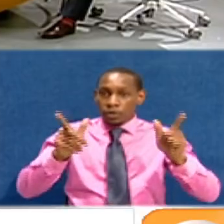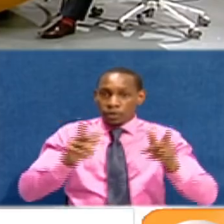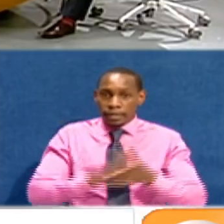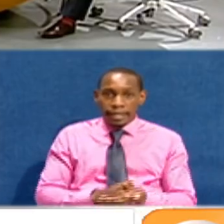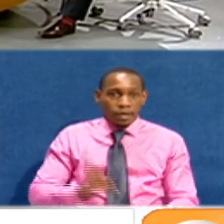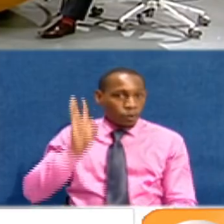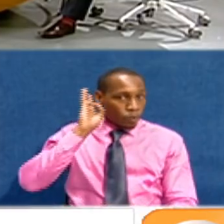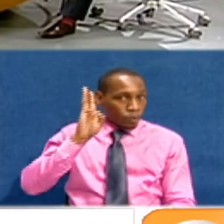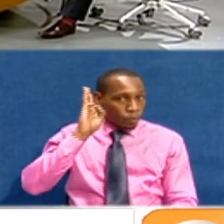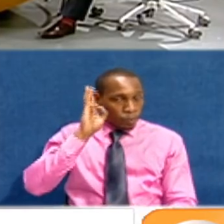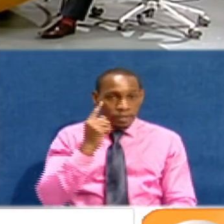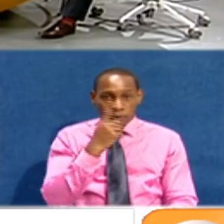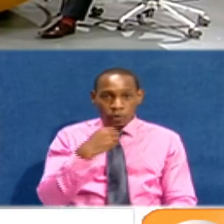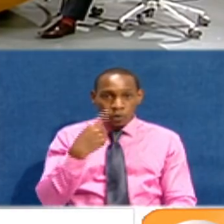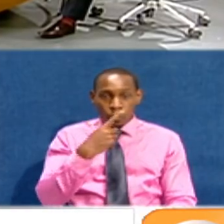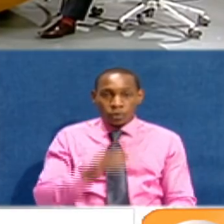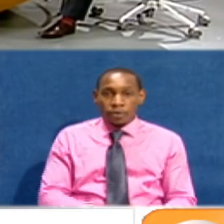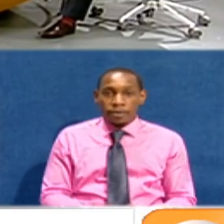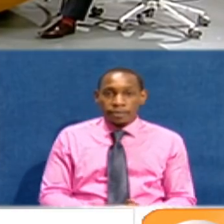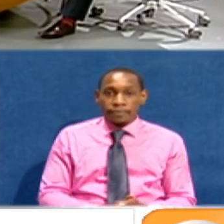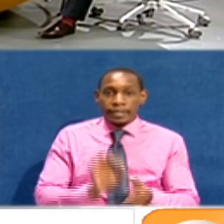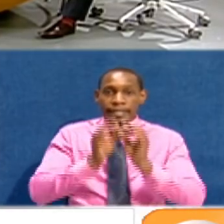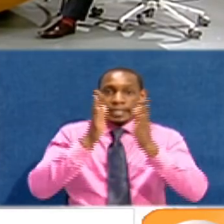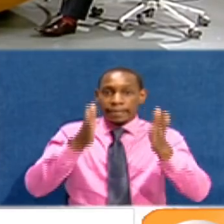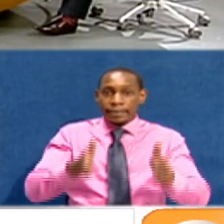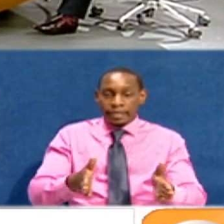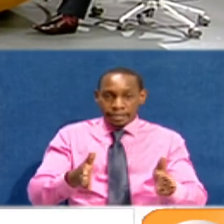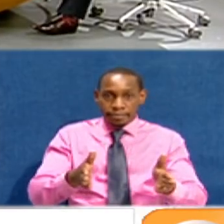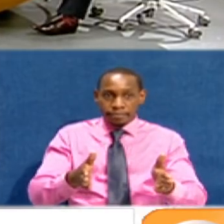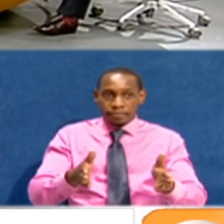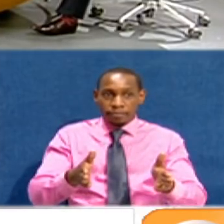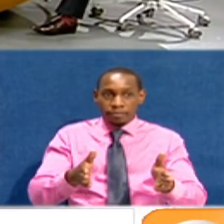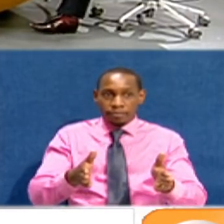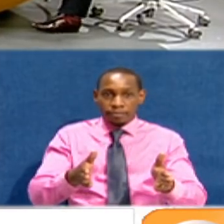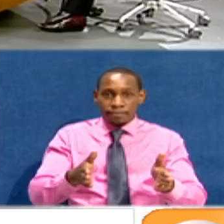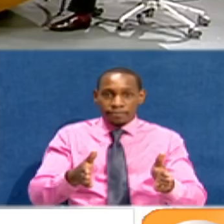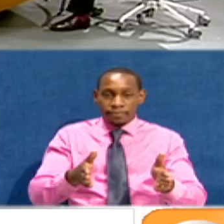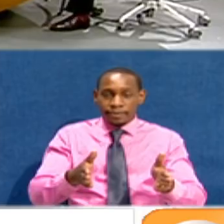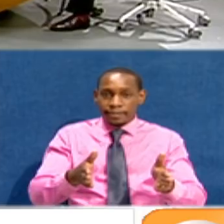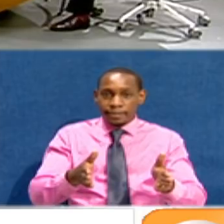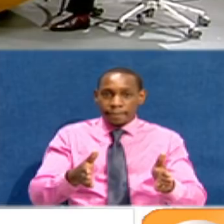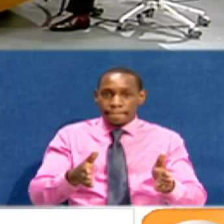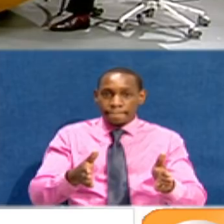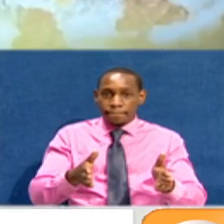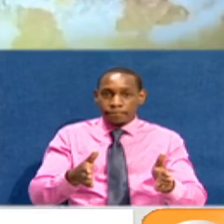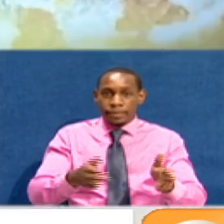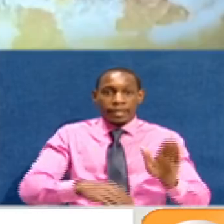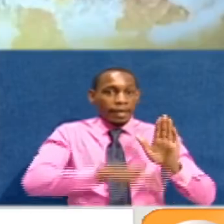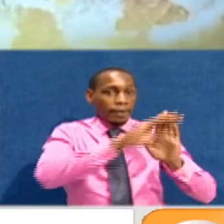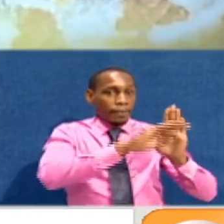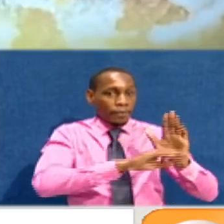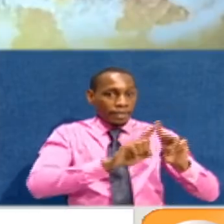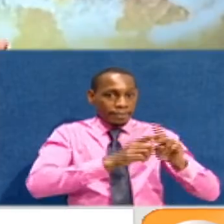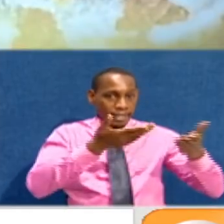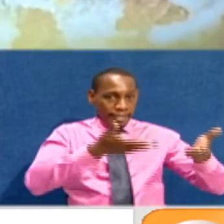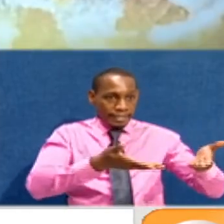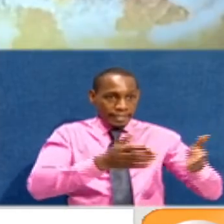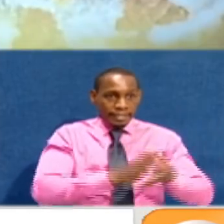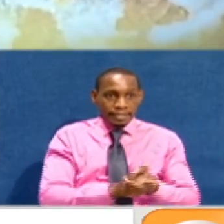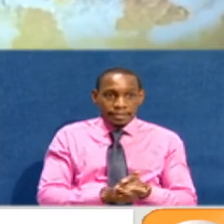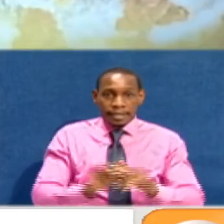All right, so Wilson Mushora is doing for us the sign language interpretation, and the show will start